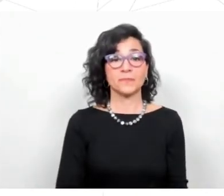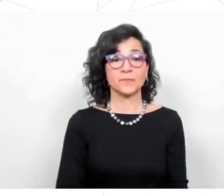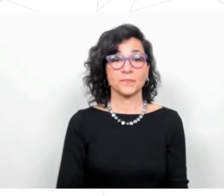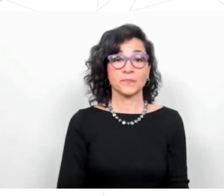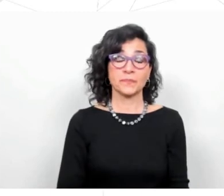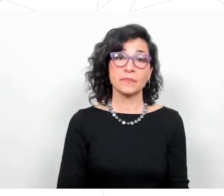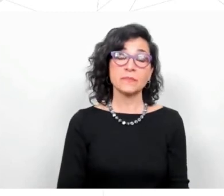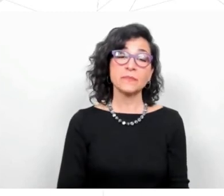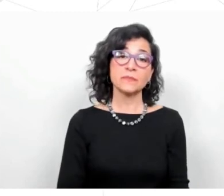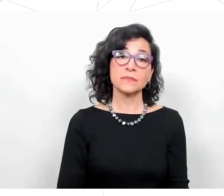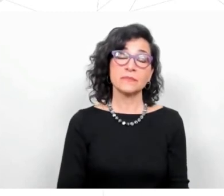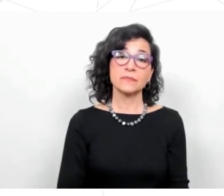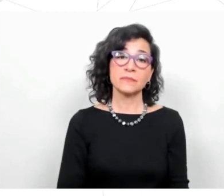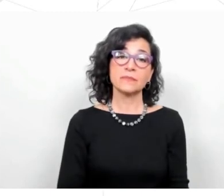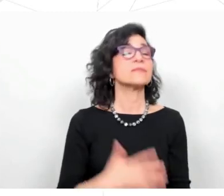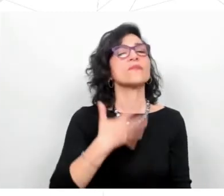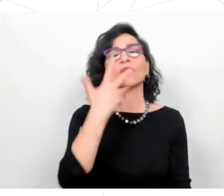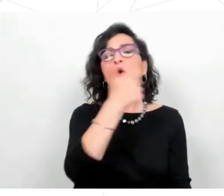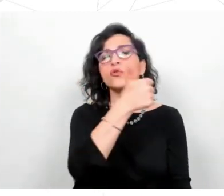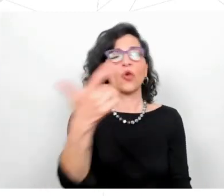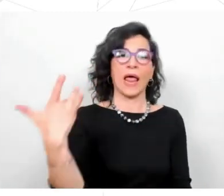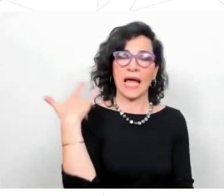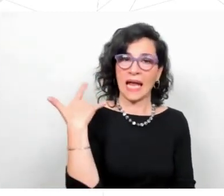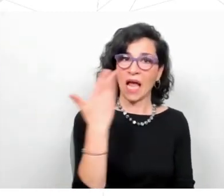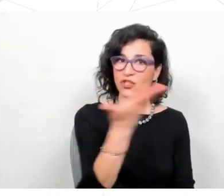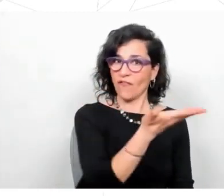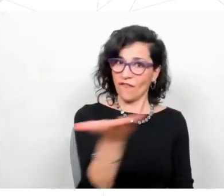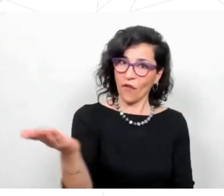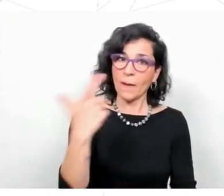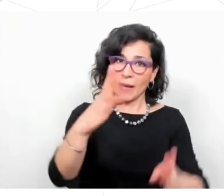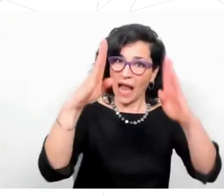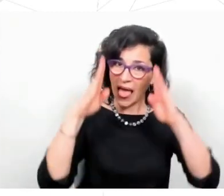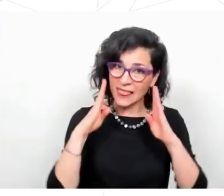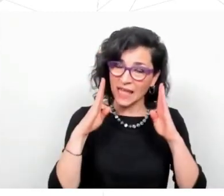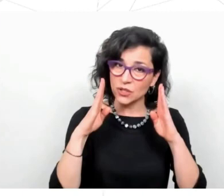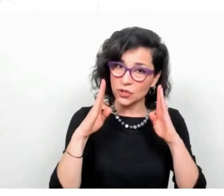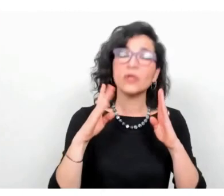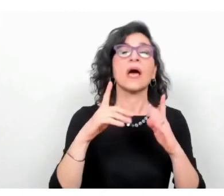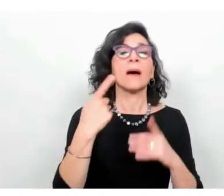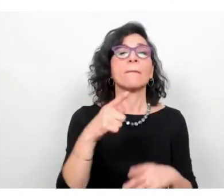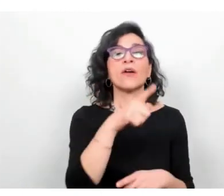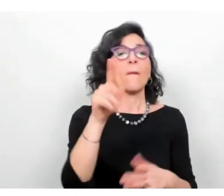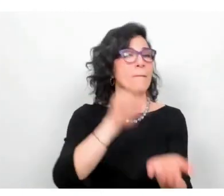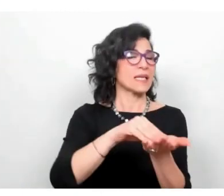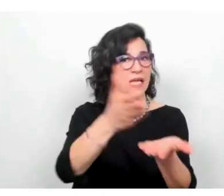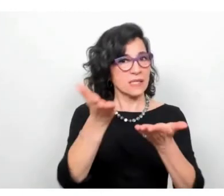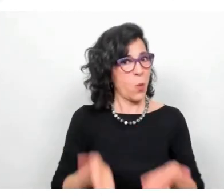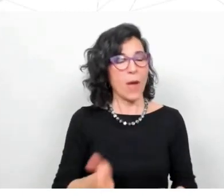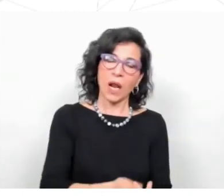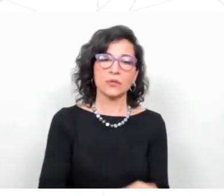we are at time. So I just want to thank all of you for your time and attendance here.